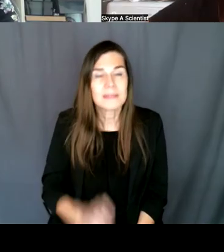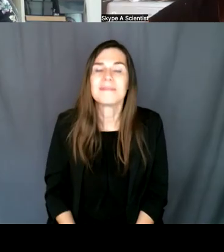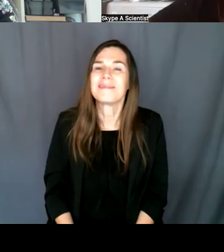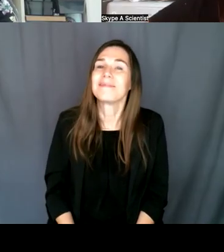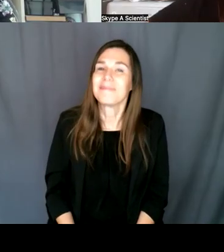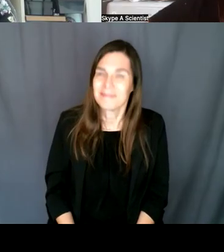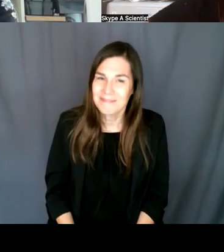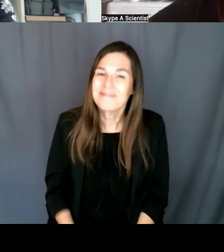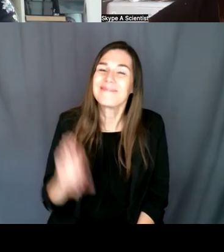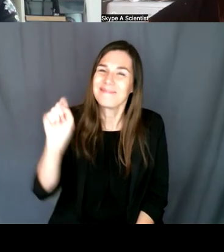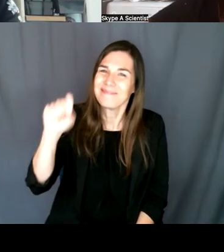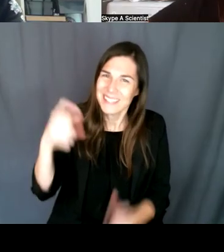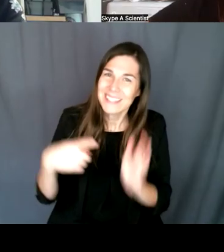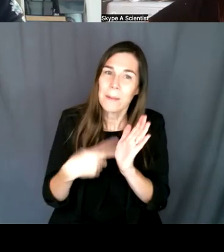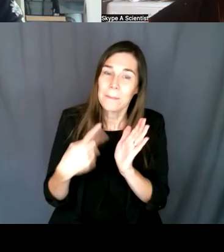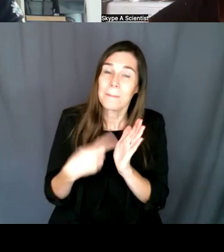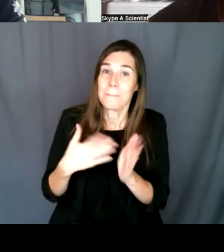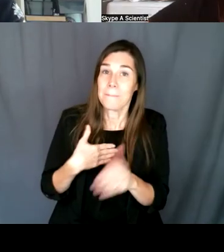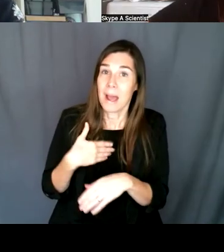for my job as a writer,